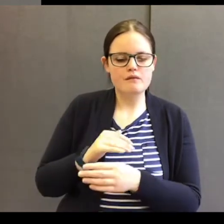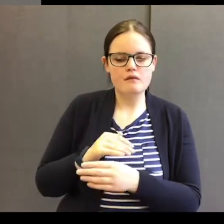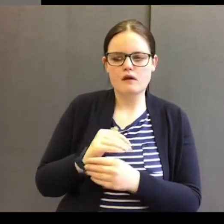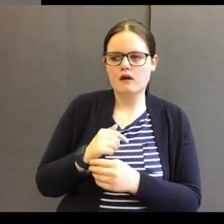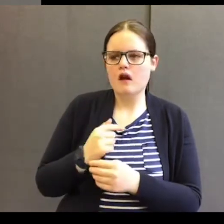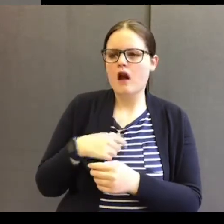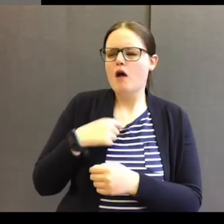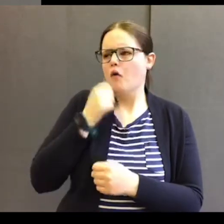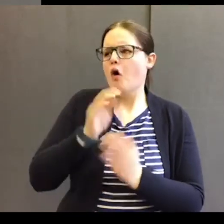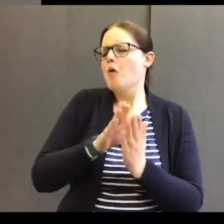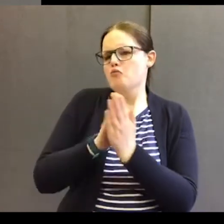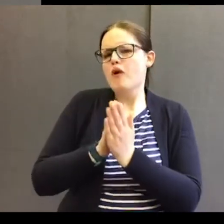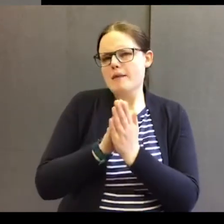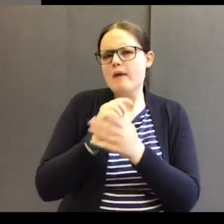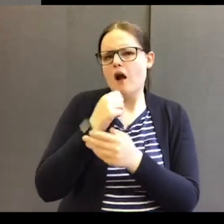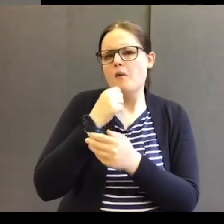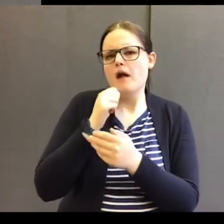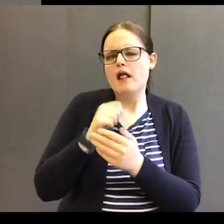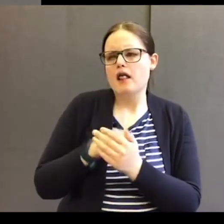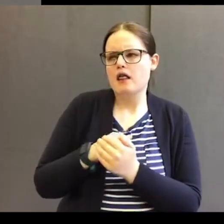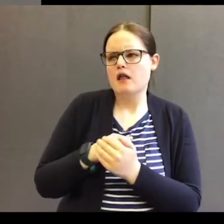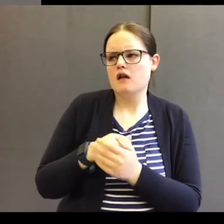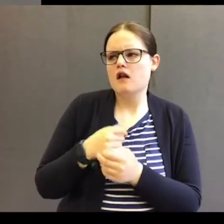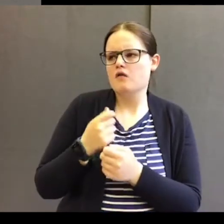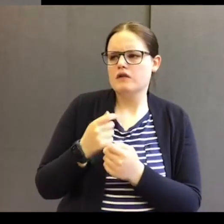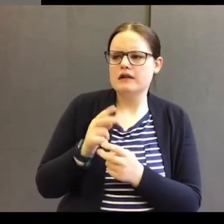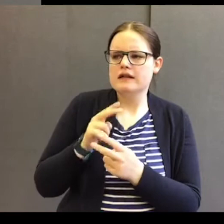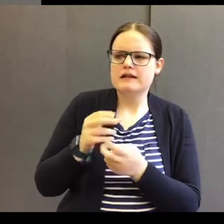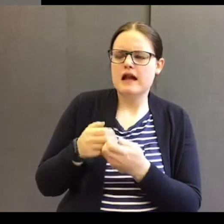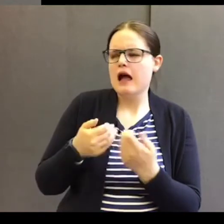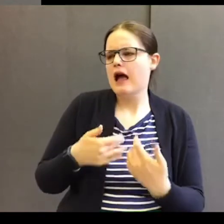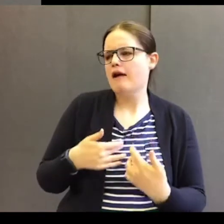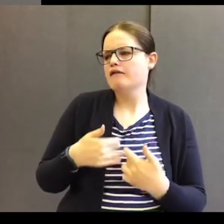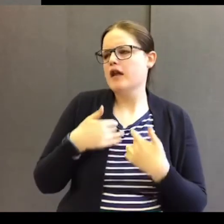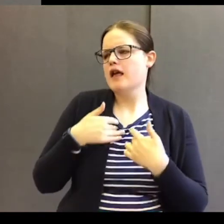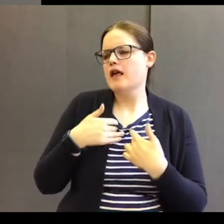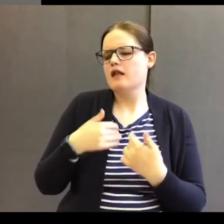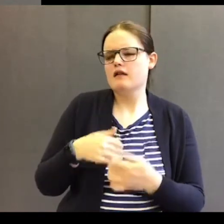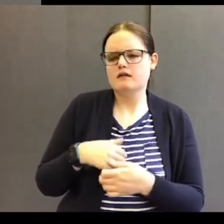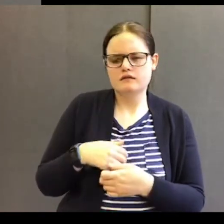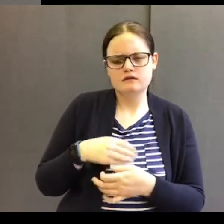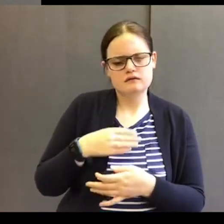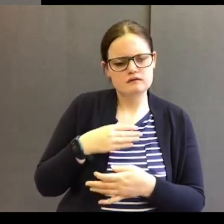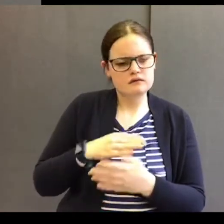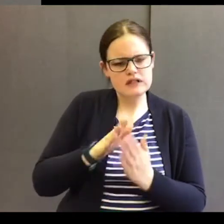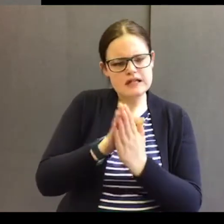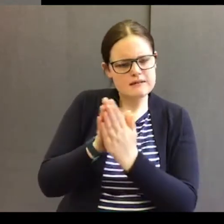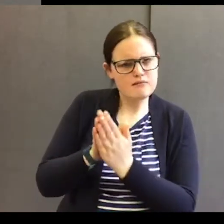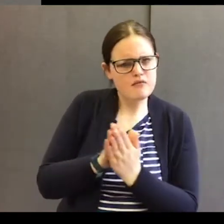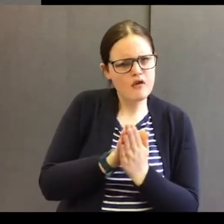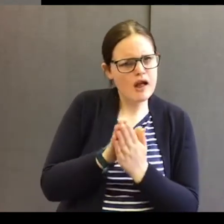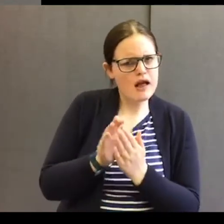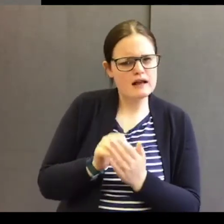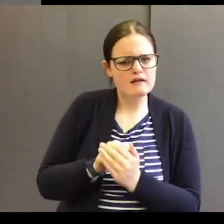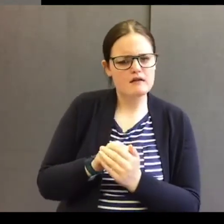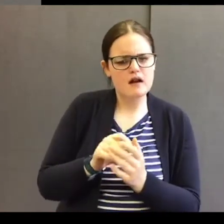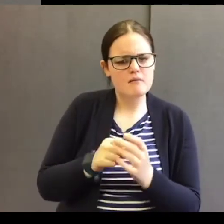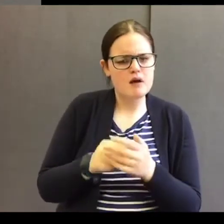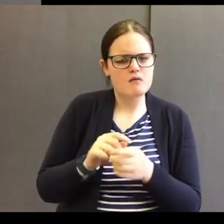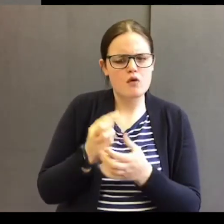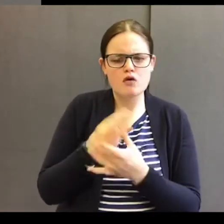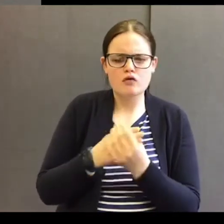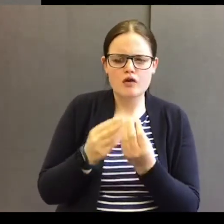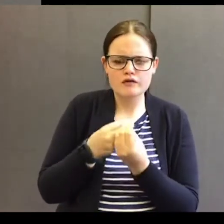obedience. Not, I'll pray about it. I'll see how I feel. We don't need to